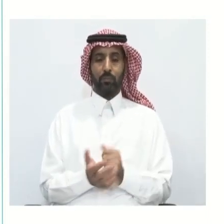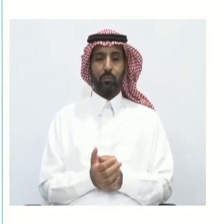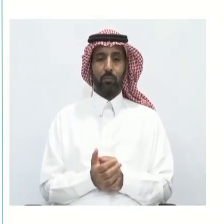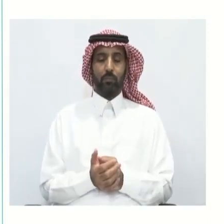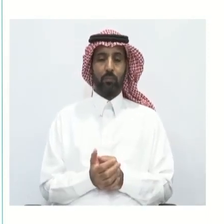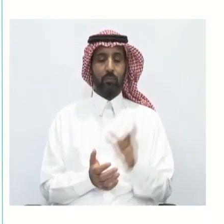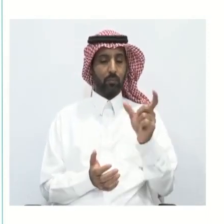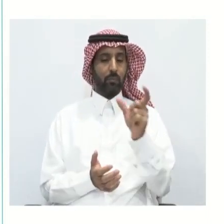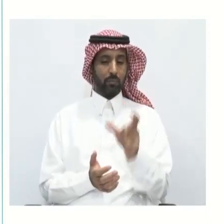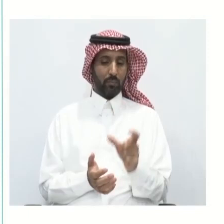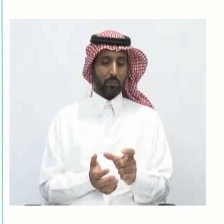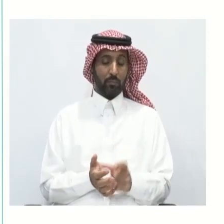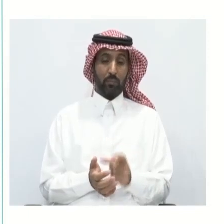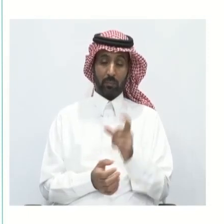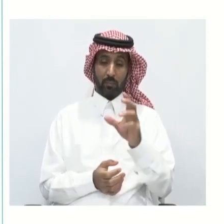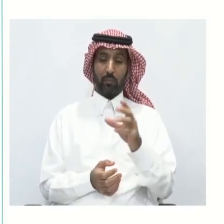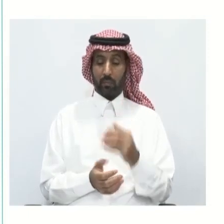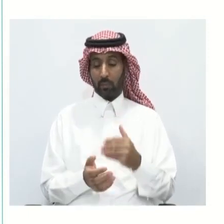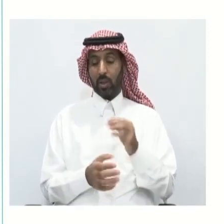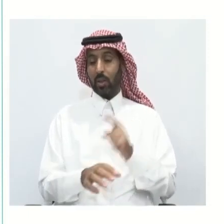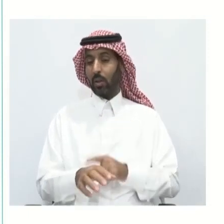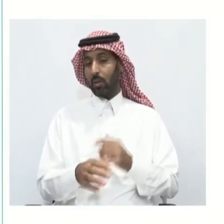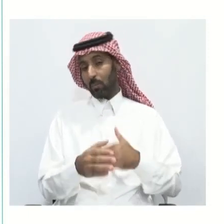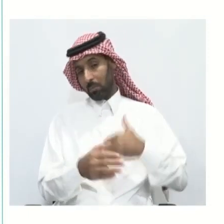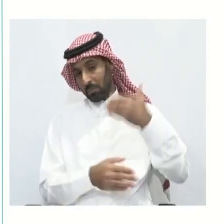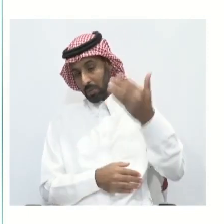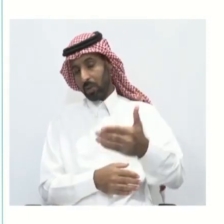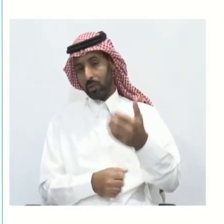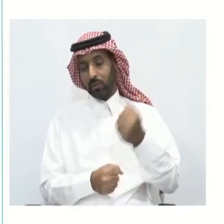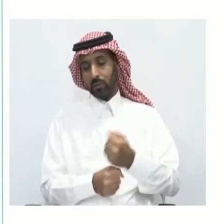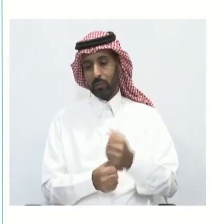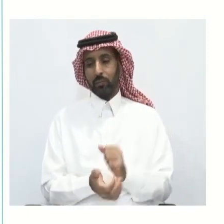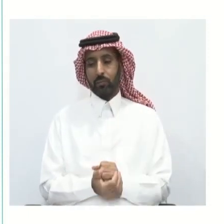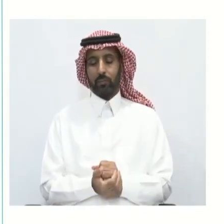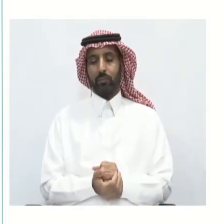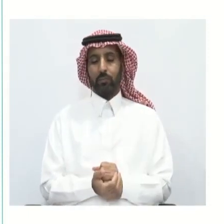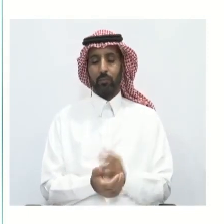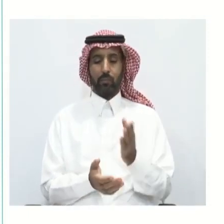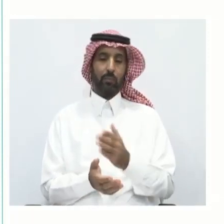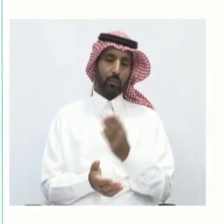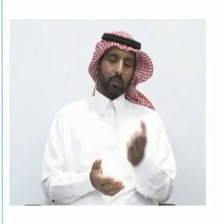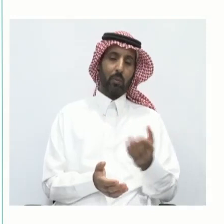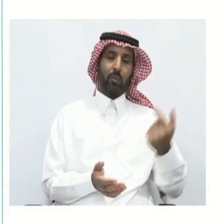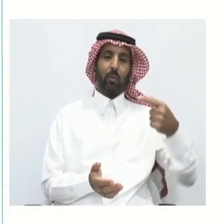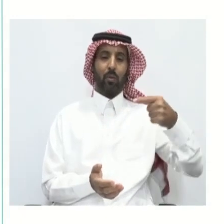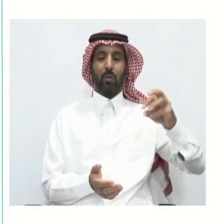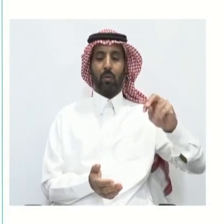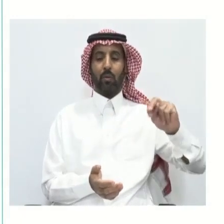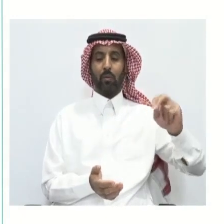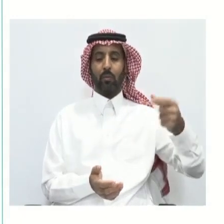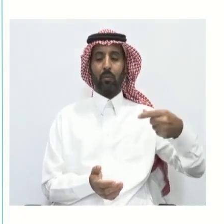Any expression here, you can use it. And remember to use going to and will. I've done one of these for